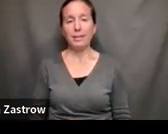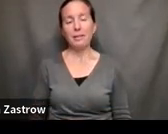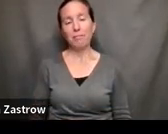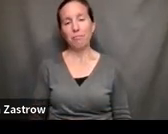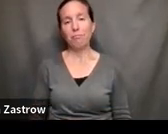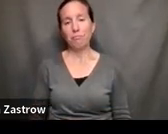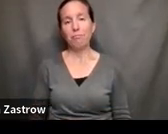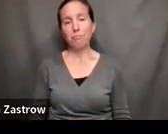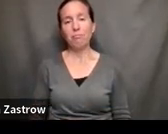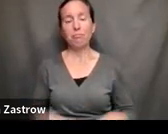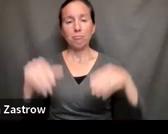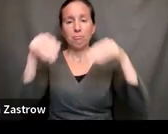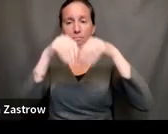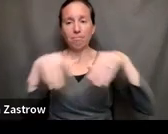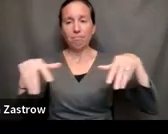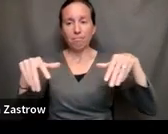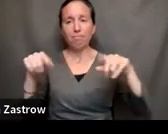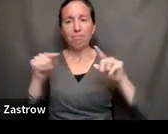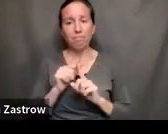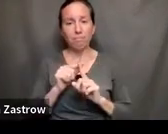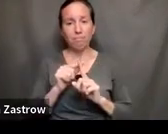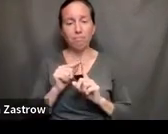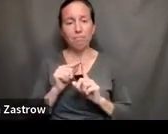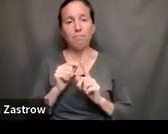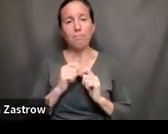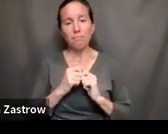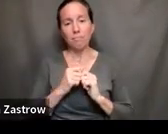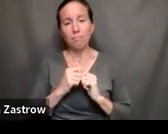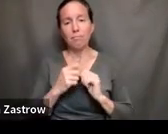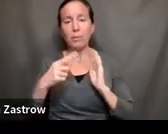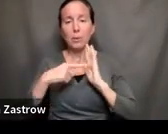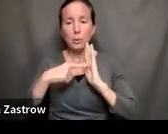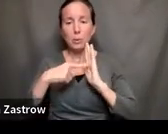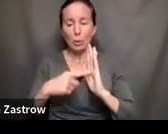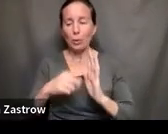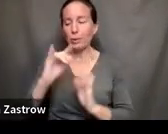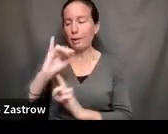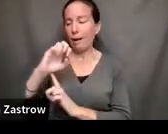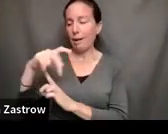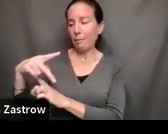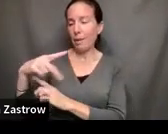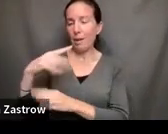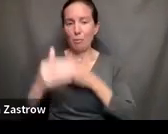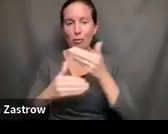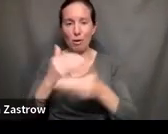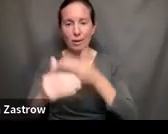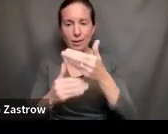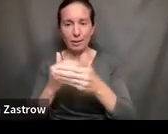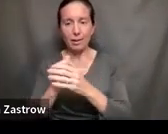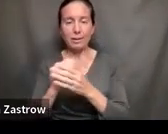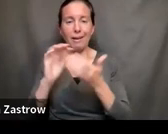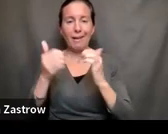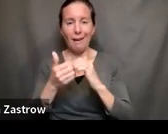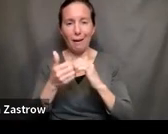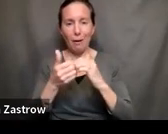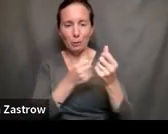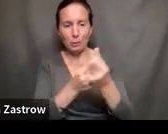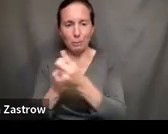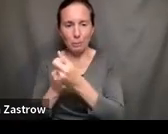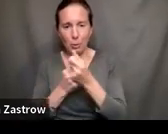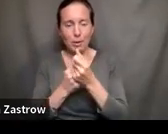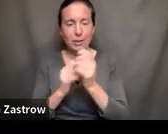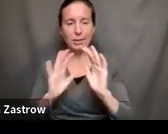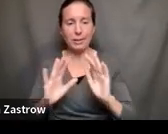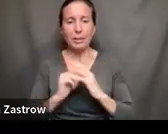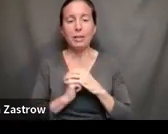visual for alignment throughout the IEP. So we talk a lot about this. It is